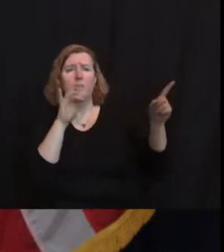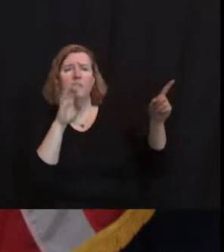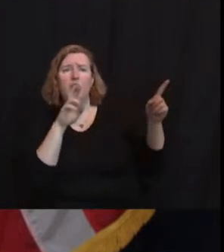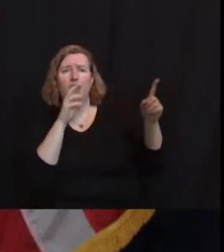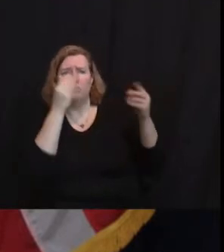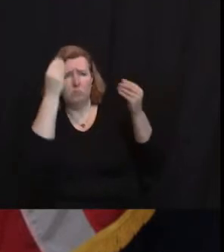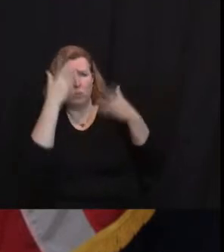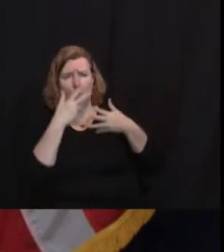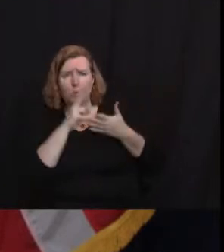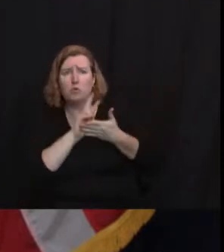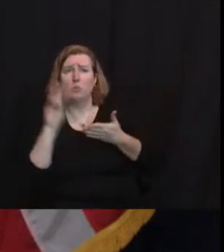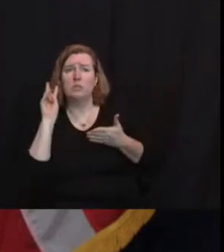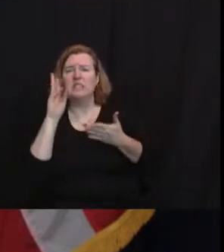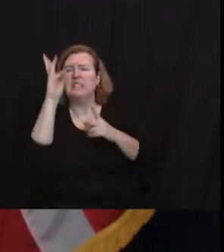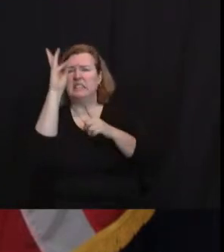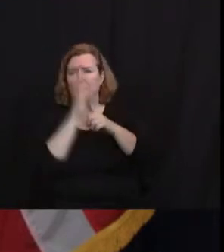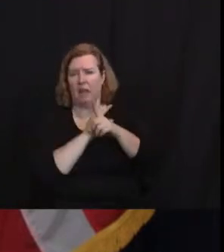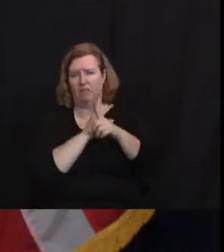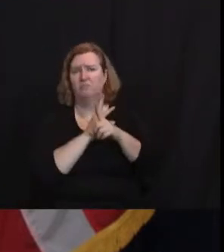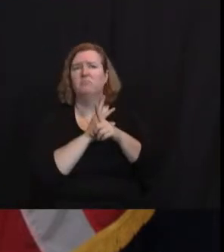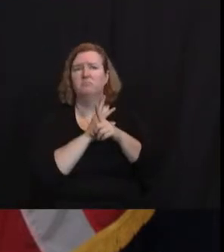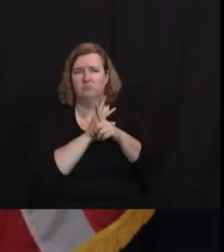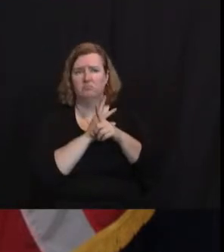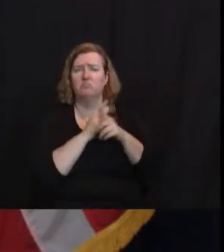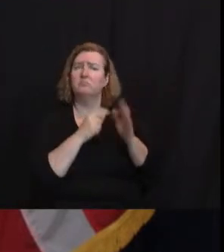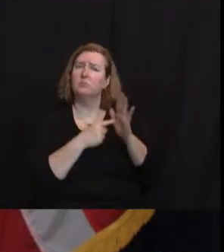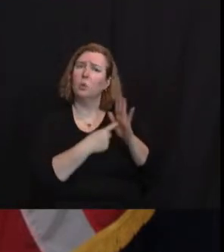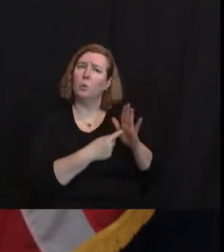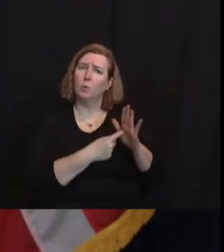6-month follow-up, that in fact they showed that the